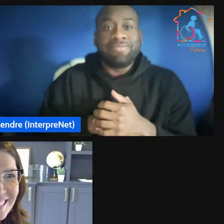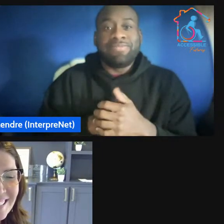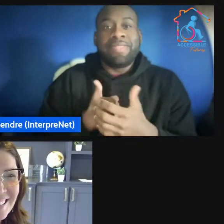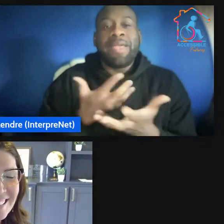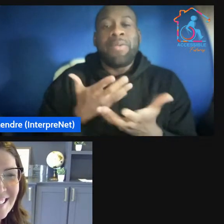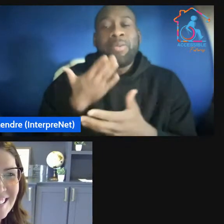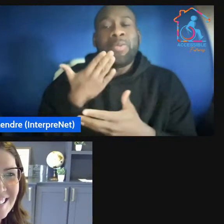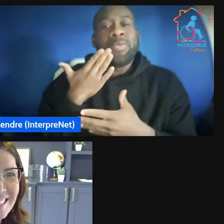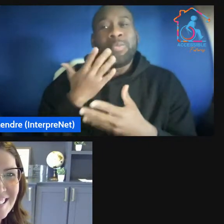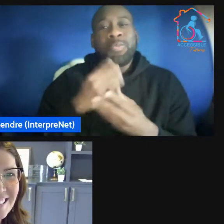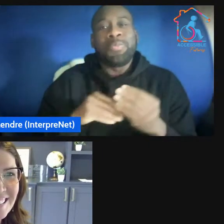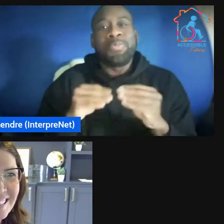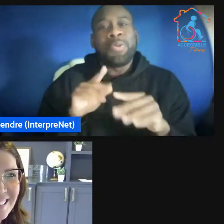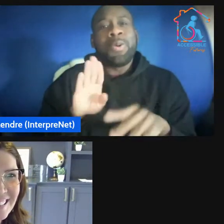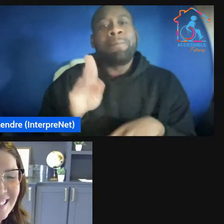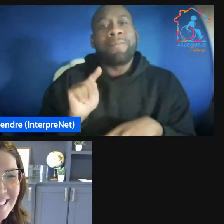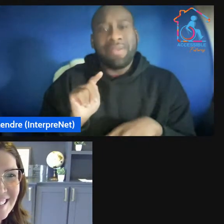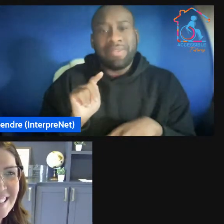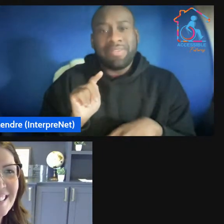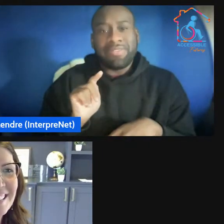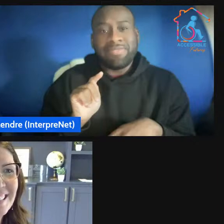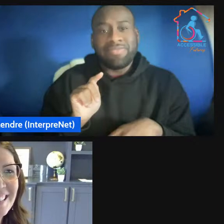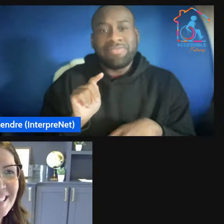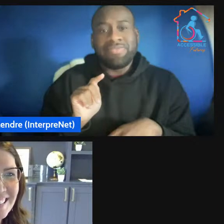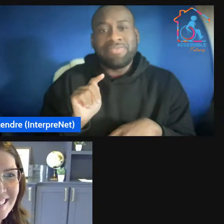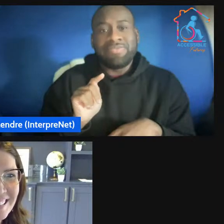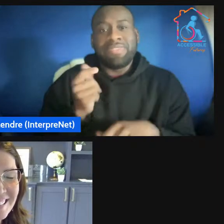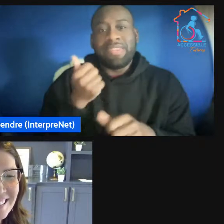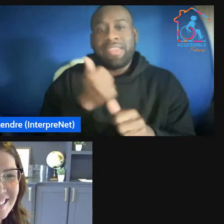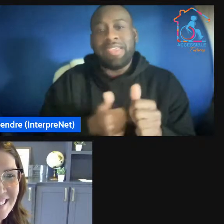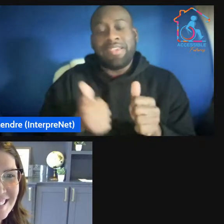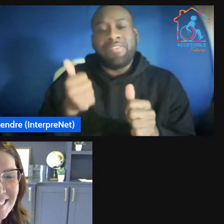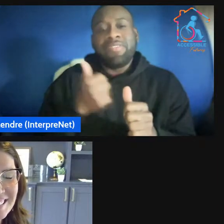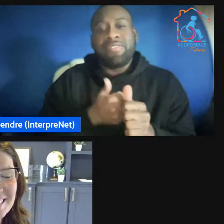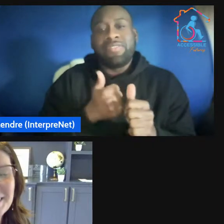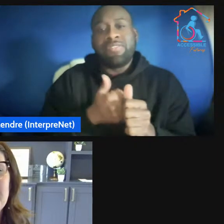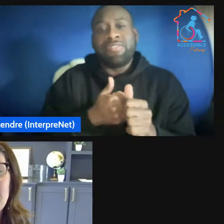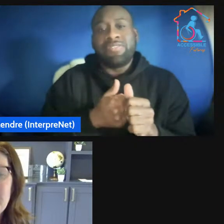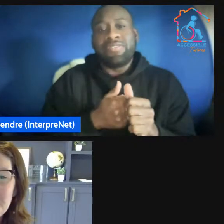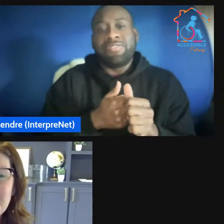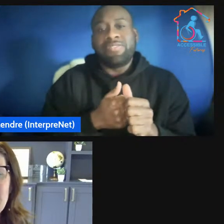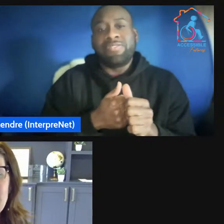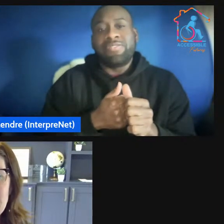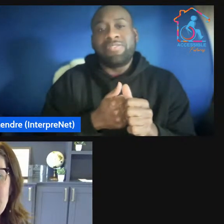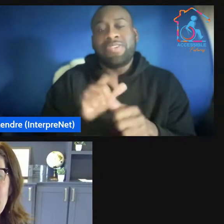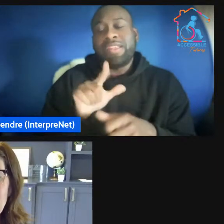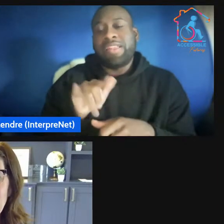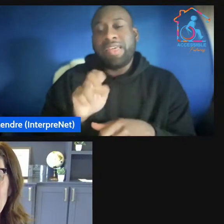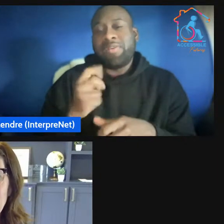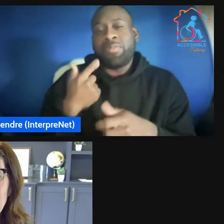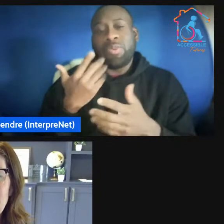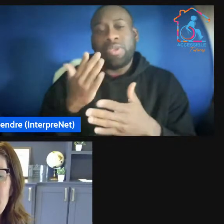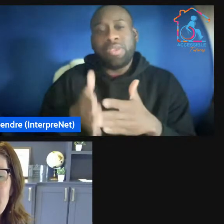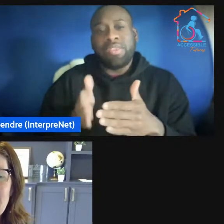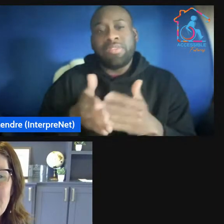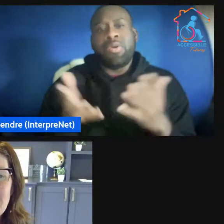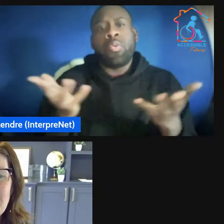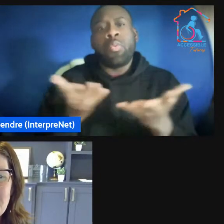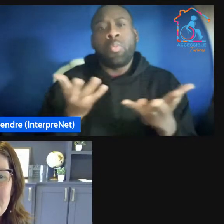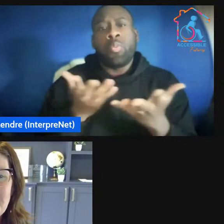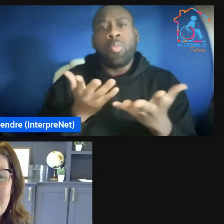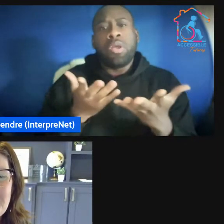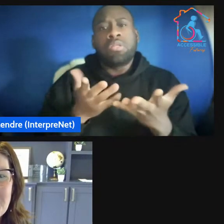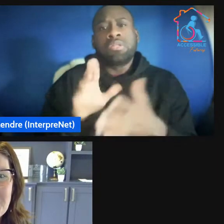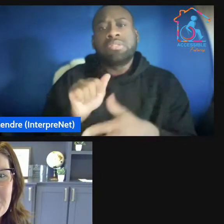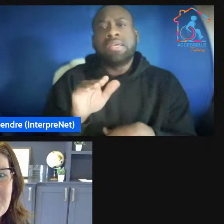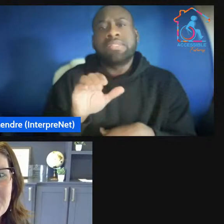more. But we end every episode with this one question. What does an accessible future